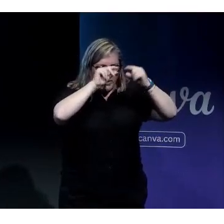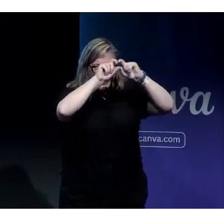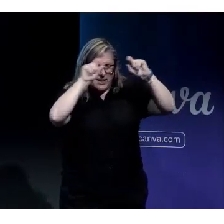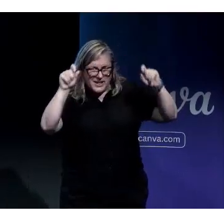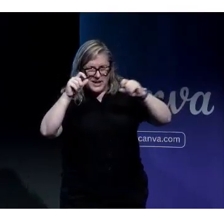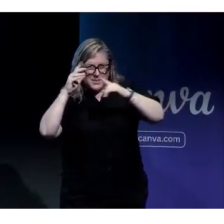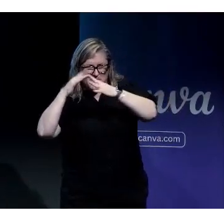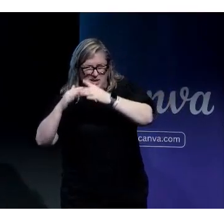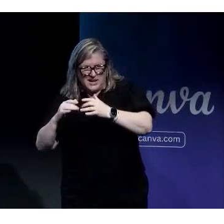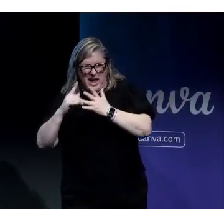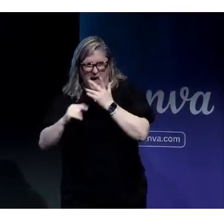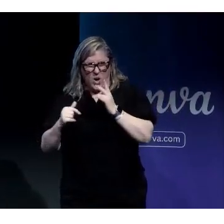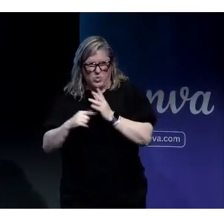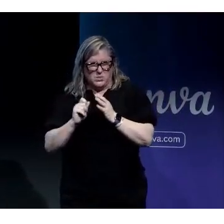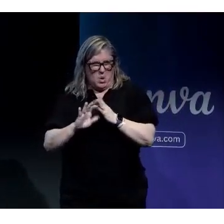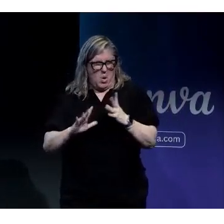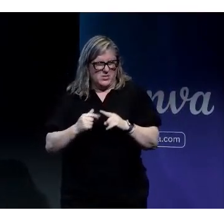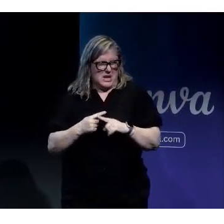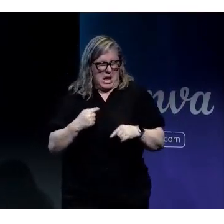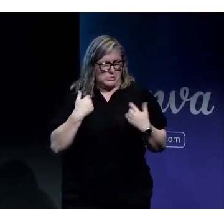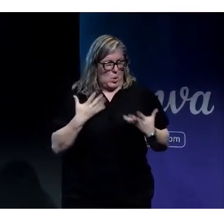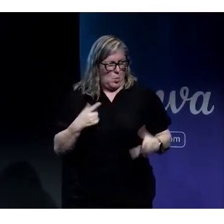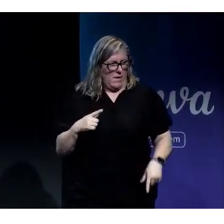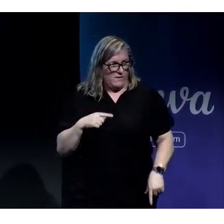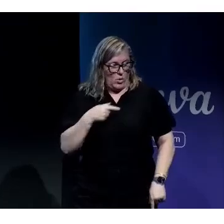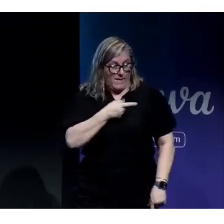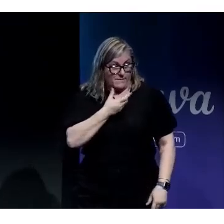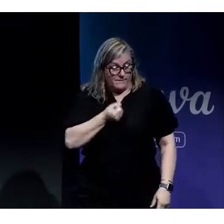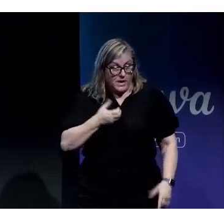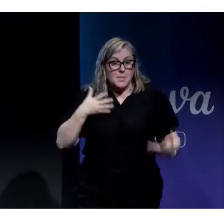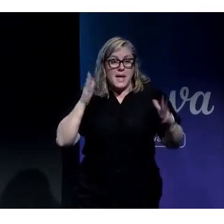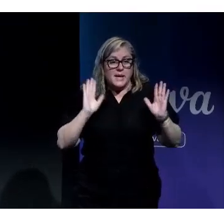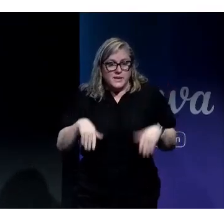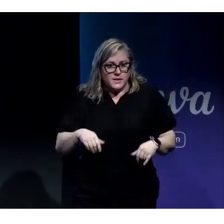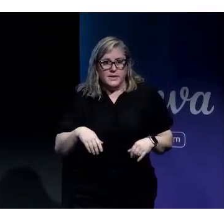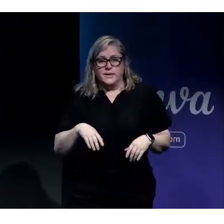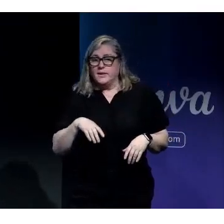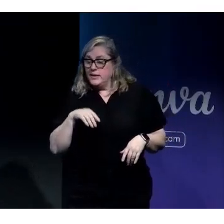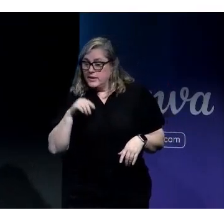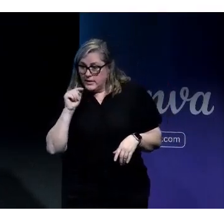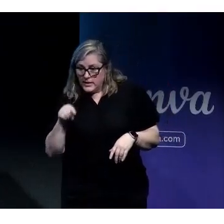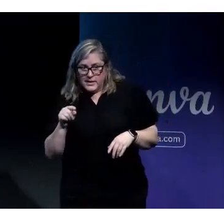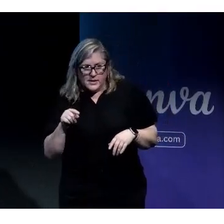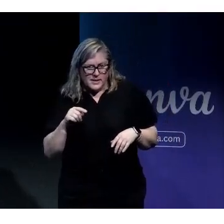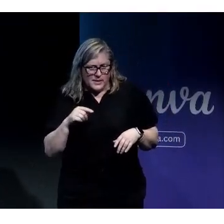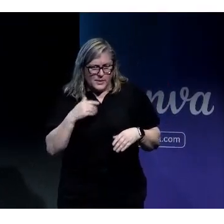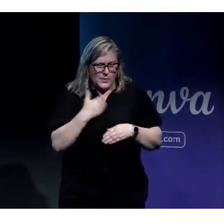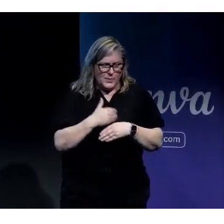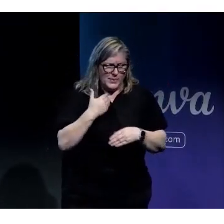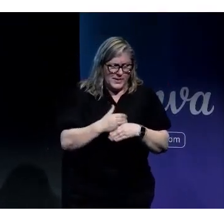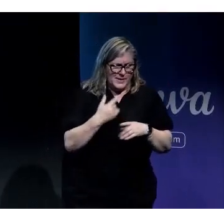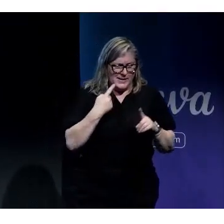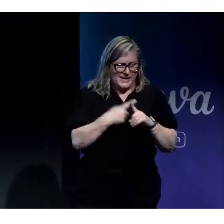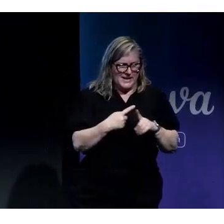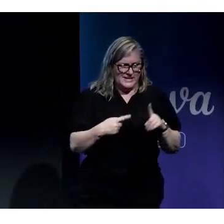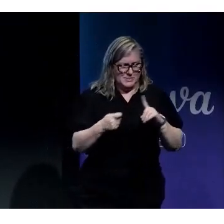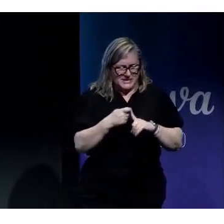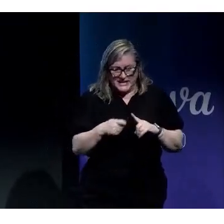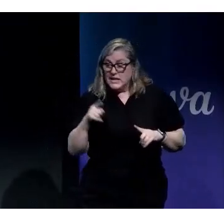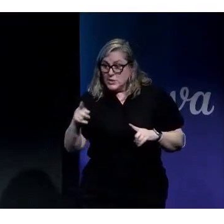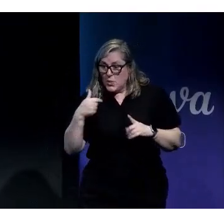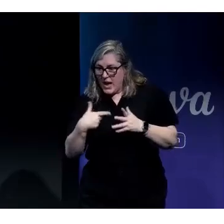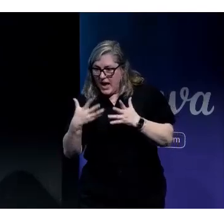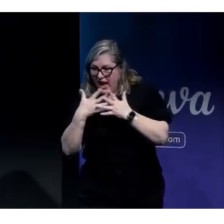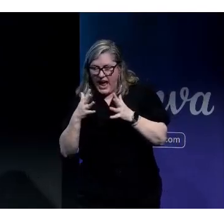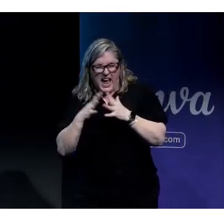understood. I think it's like peak Windows XP, beautiful. There's a lot of stuff here. So how does screen